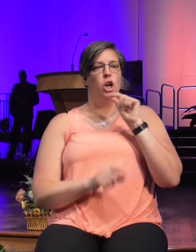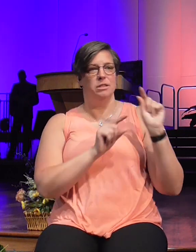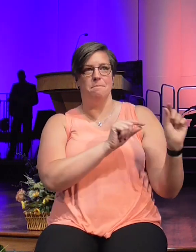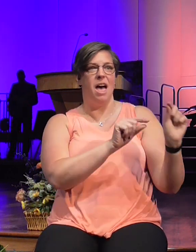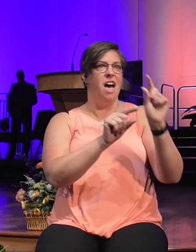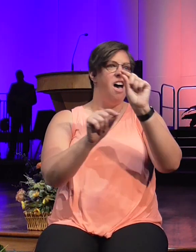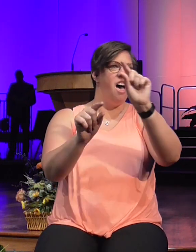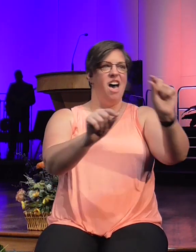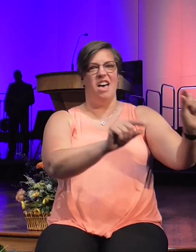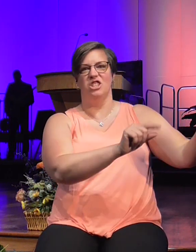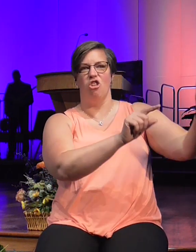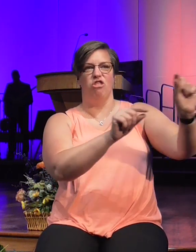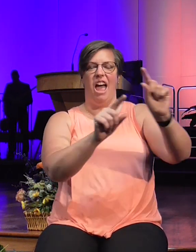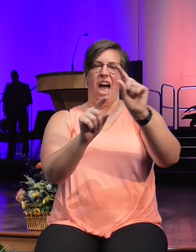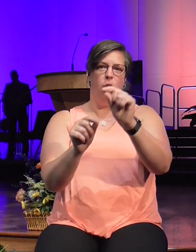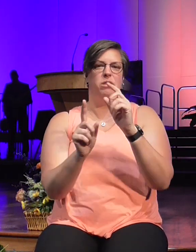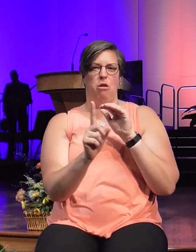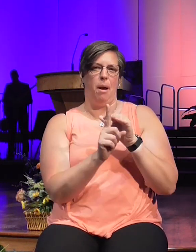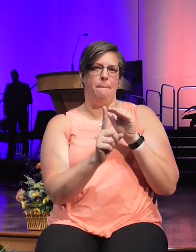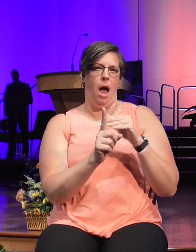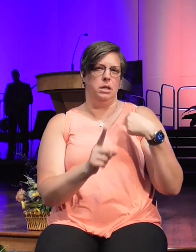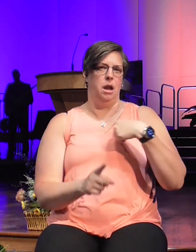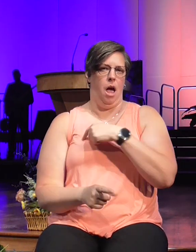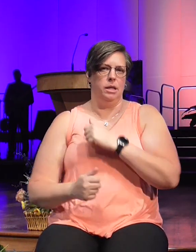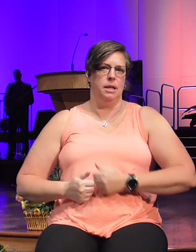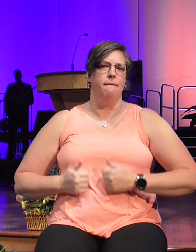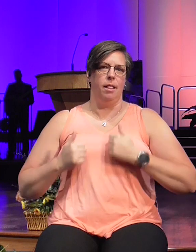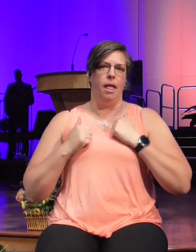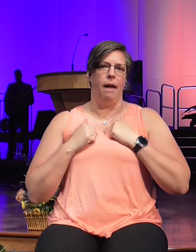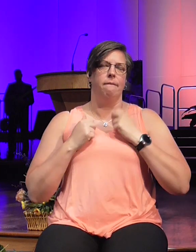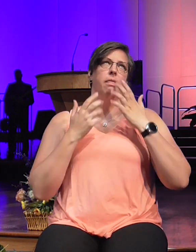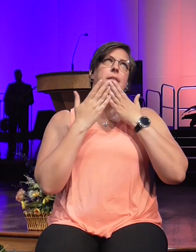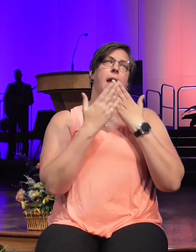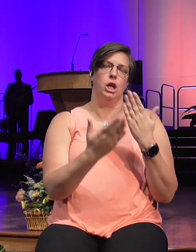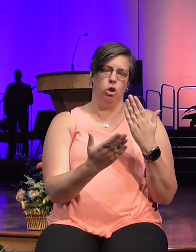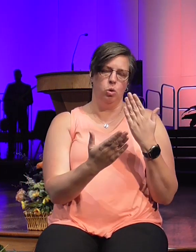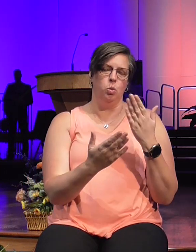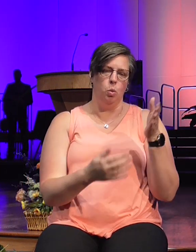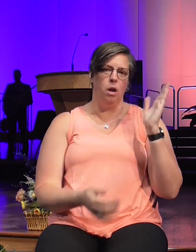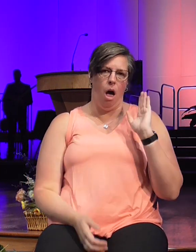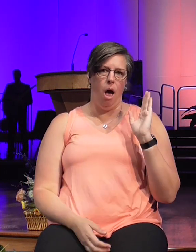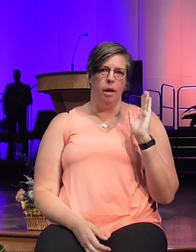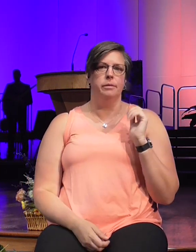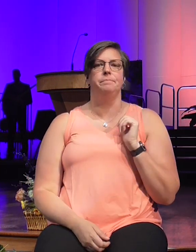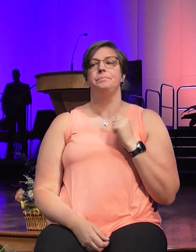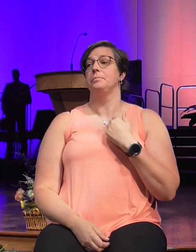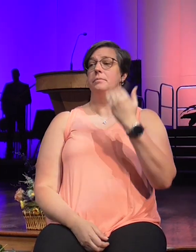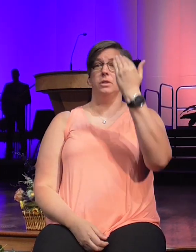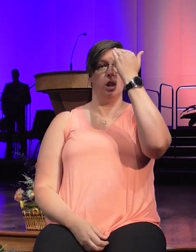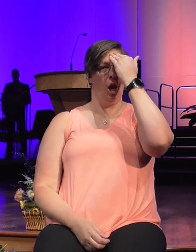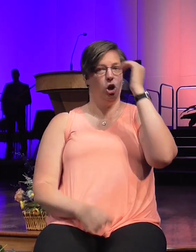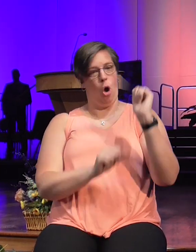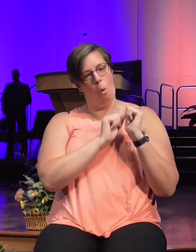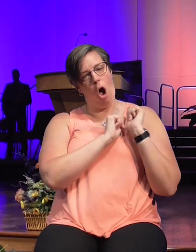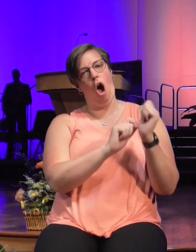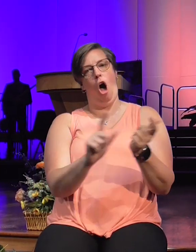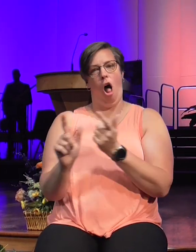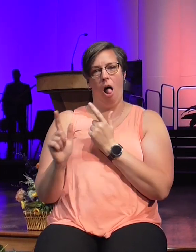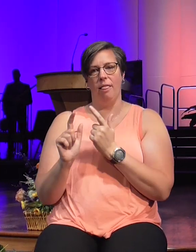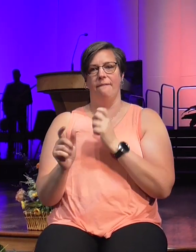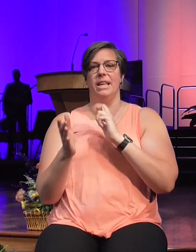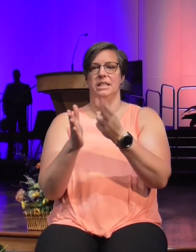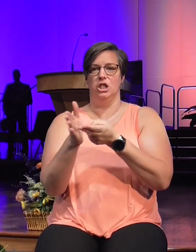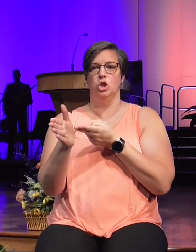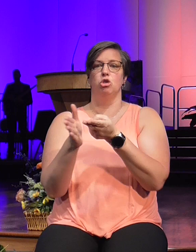life. Thank you, God. And because I know all of this is true, I can release